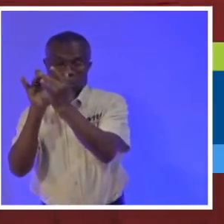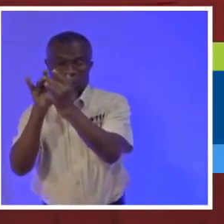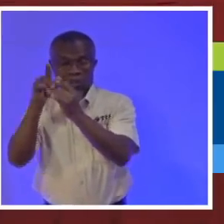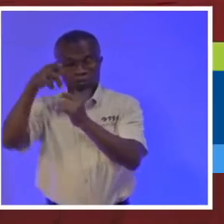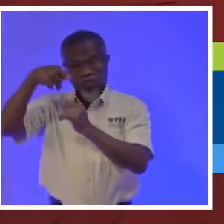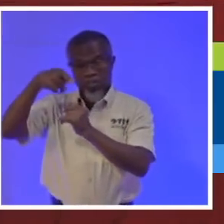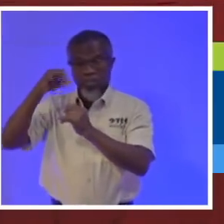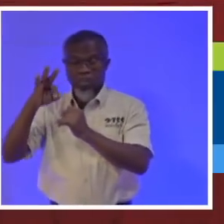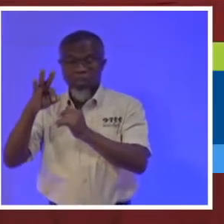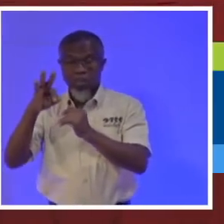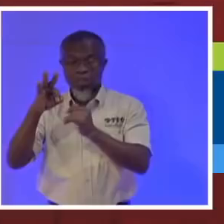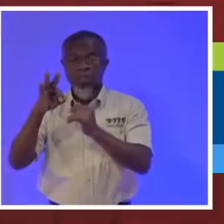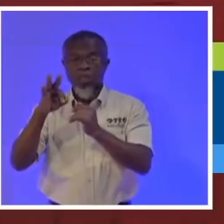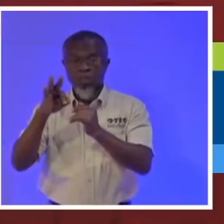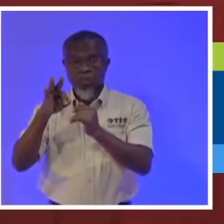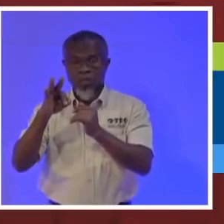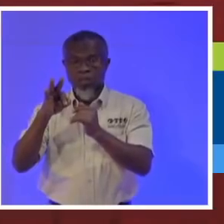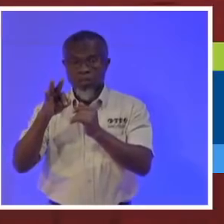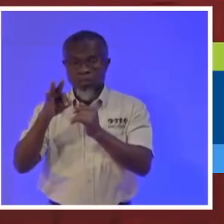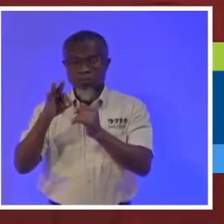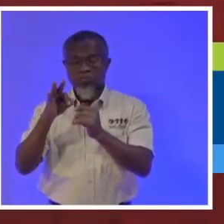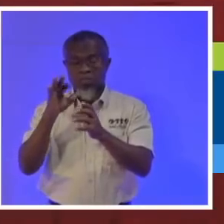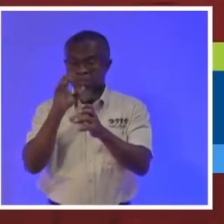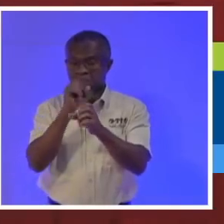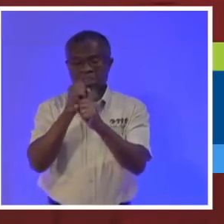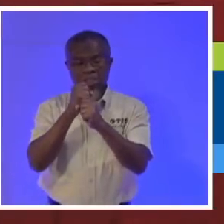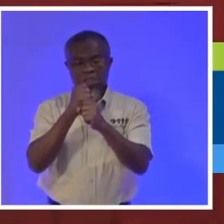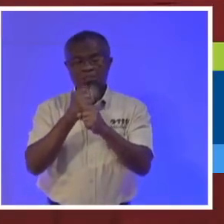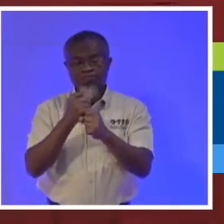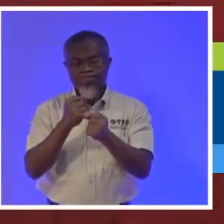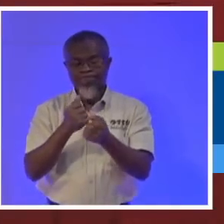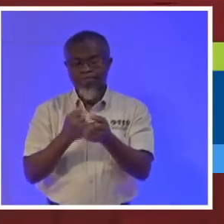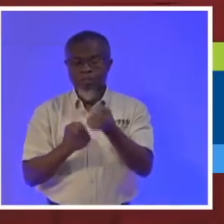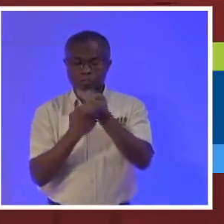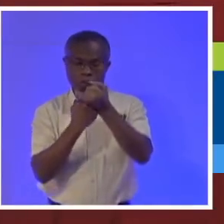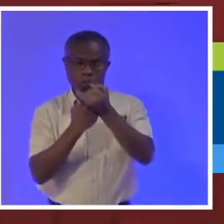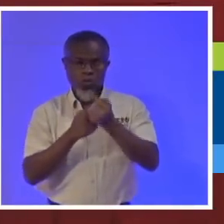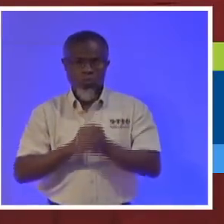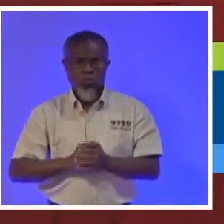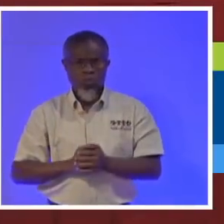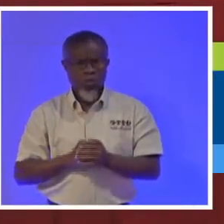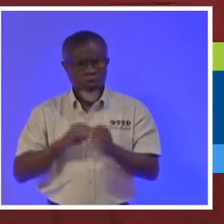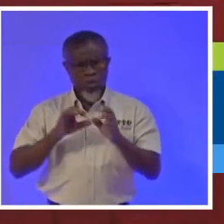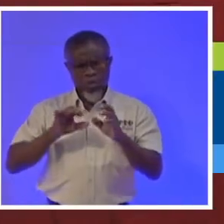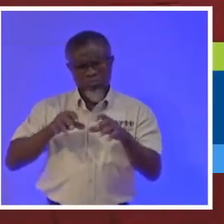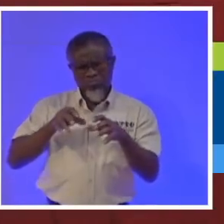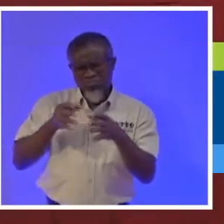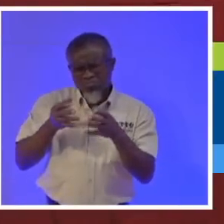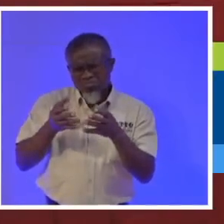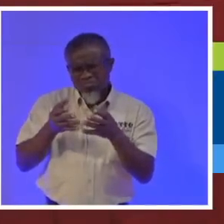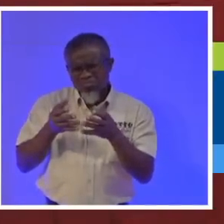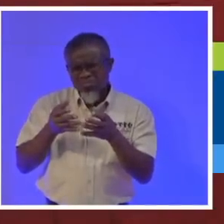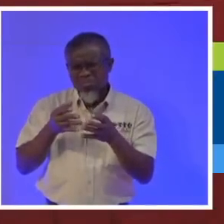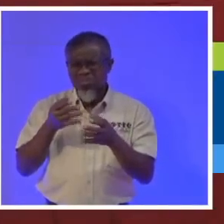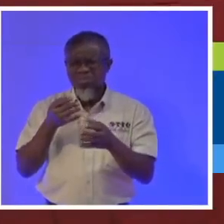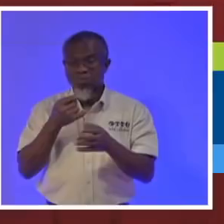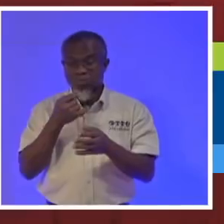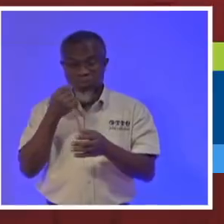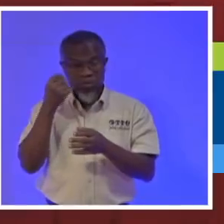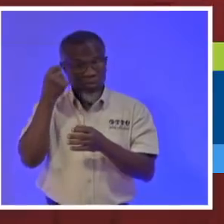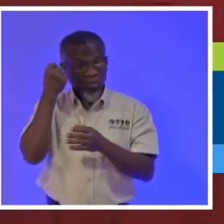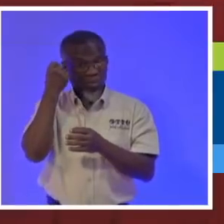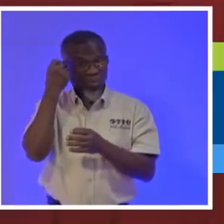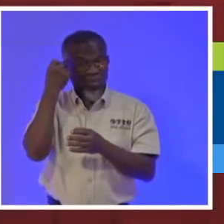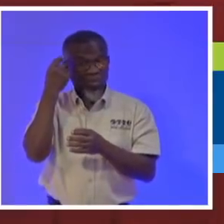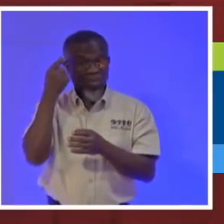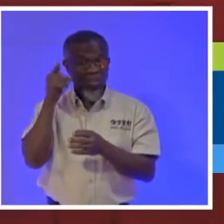at least about that claim that that event or those events were not being reported to